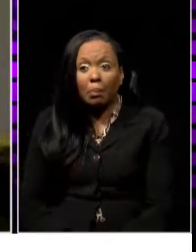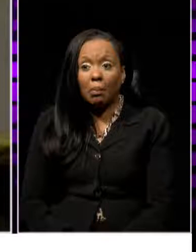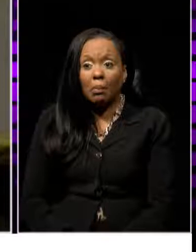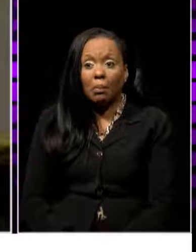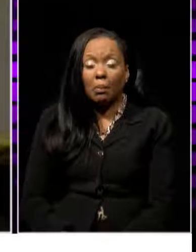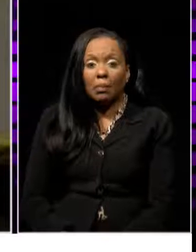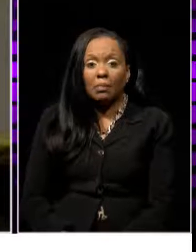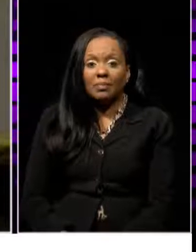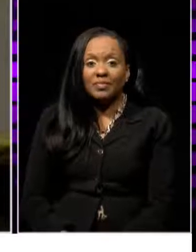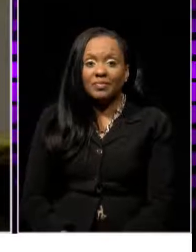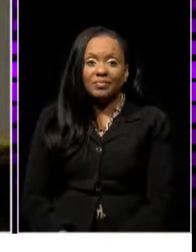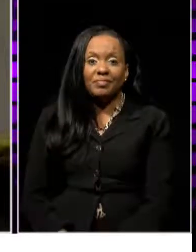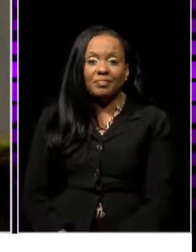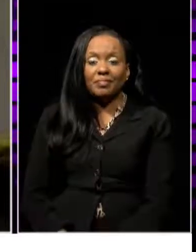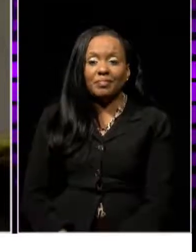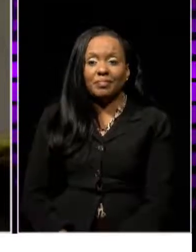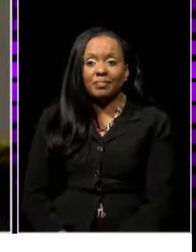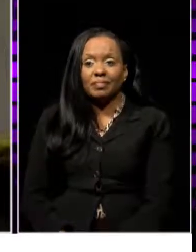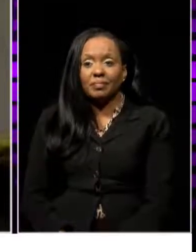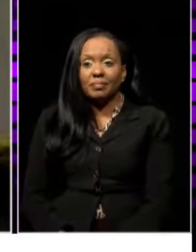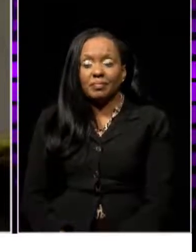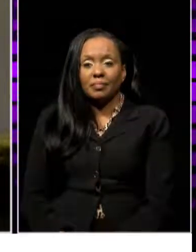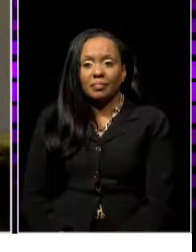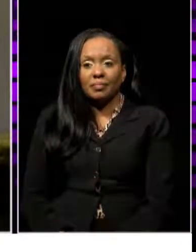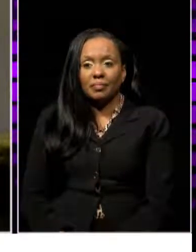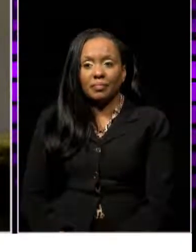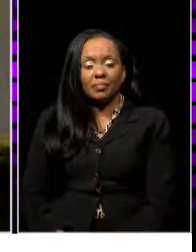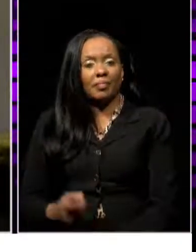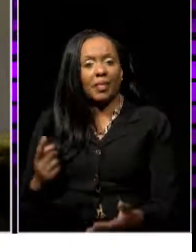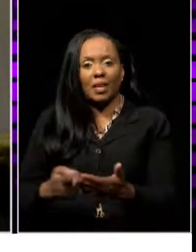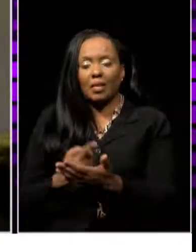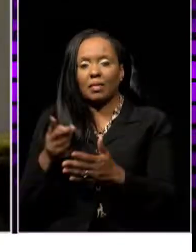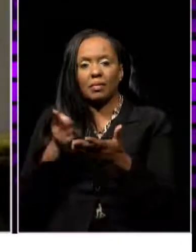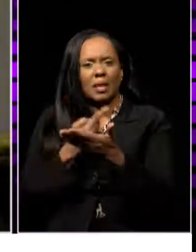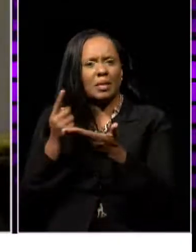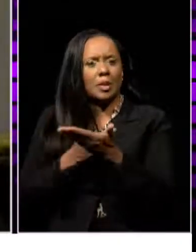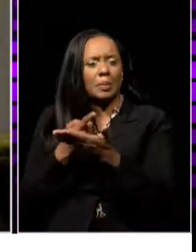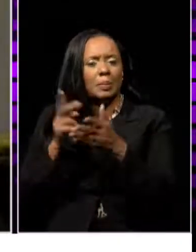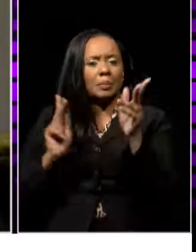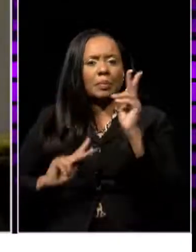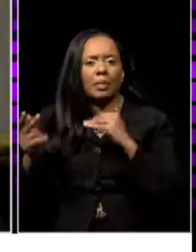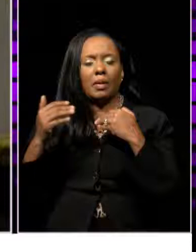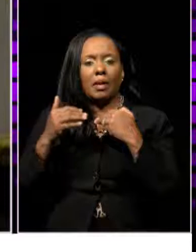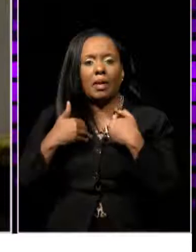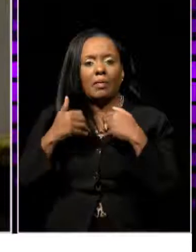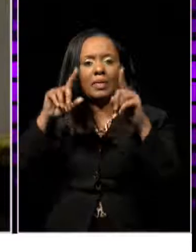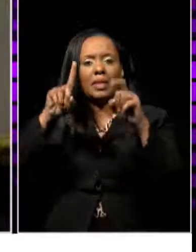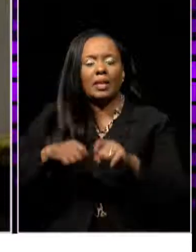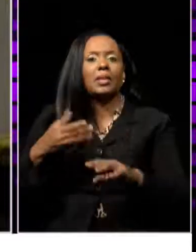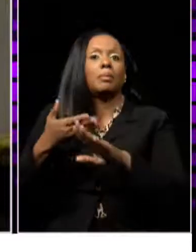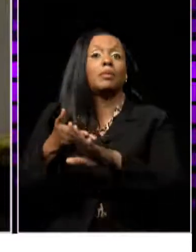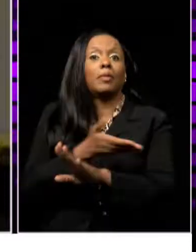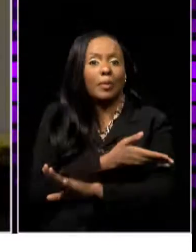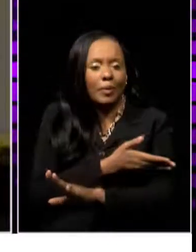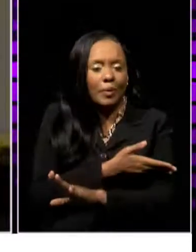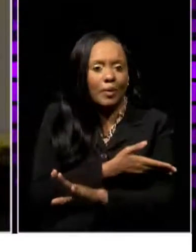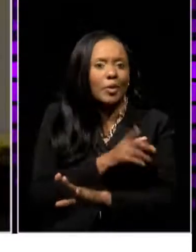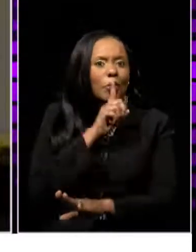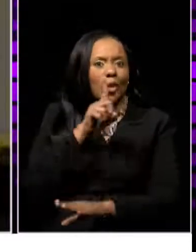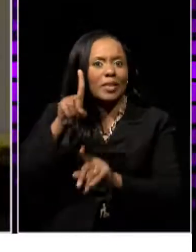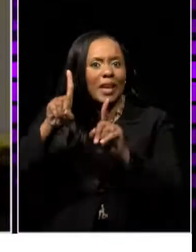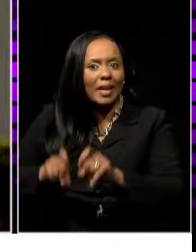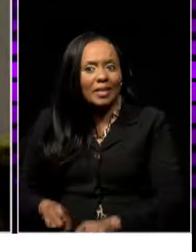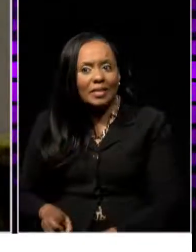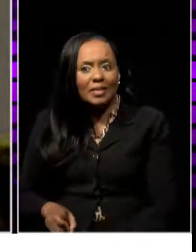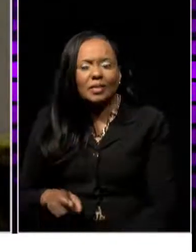similar experiences with persons getting tests before and prompting the children. So it is a